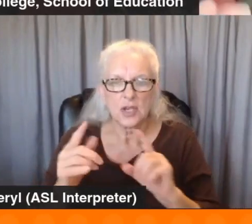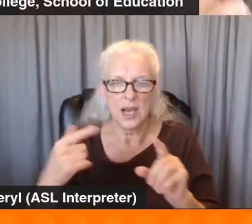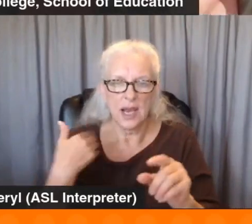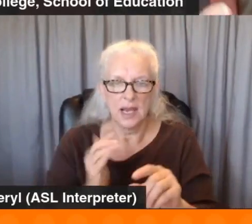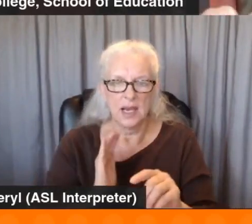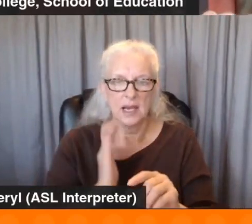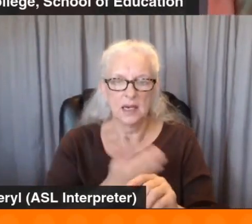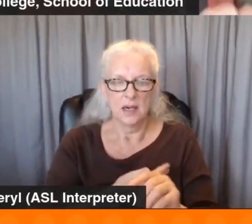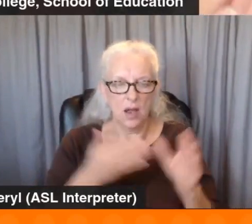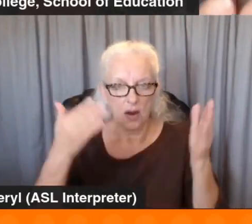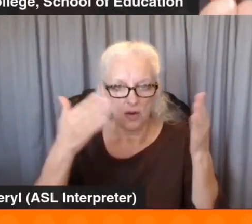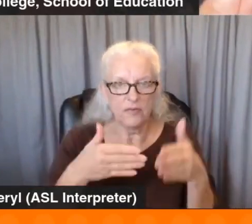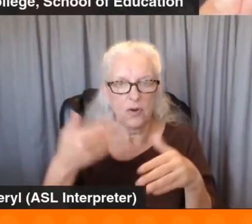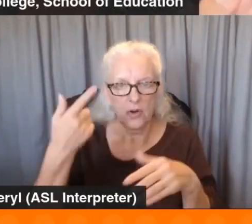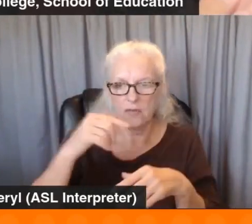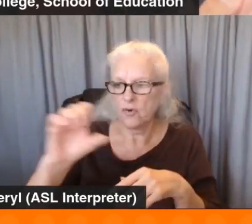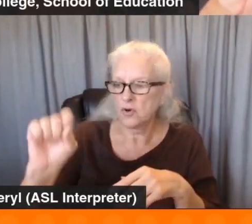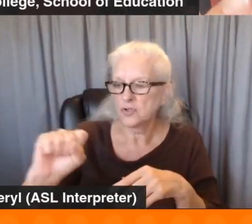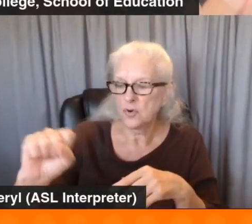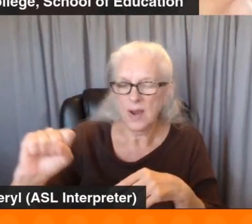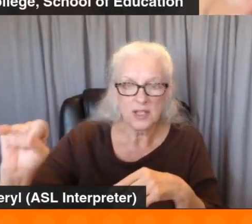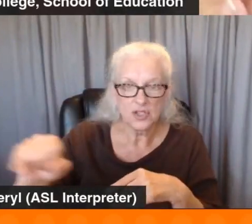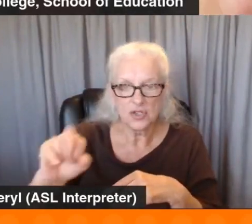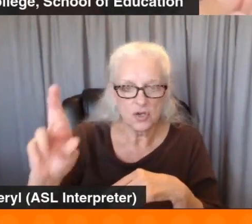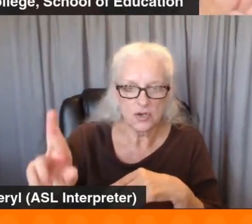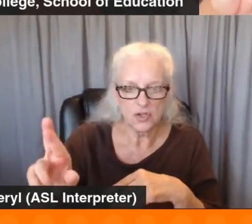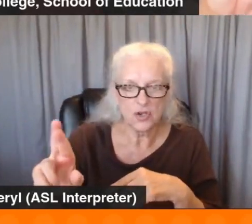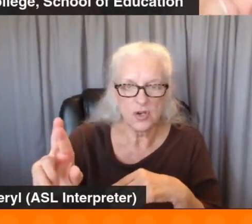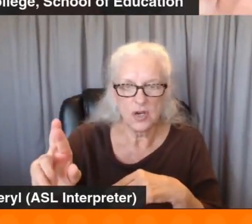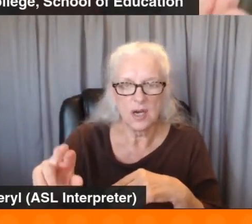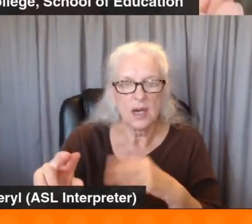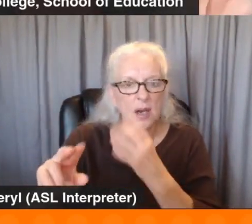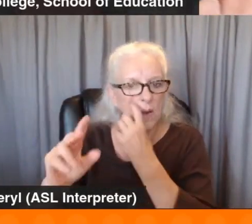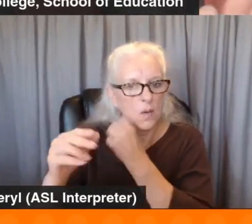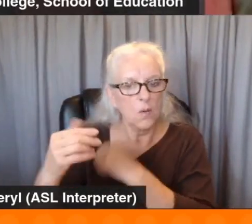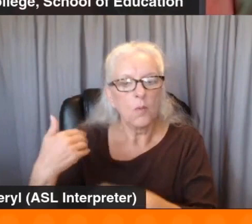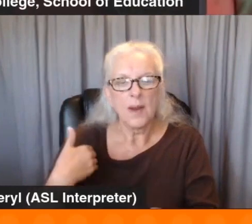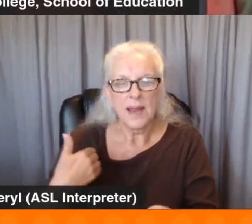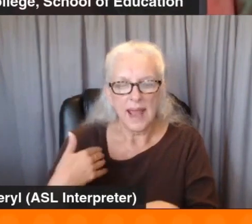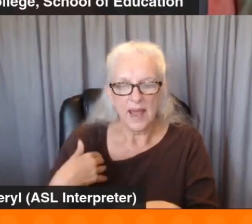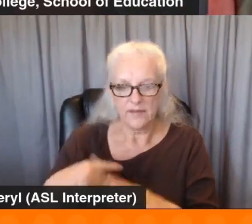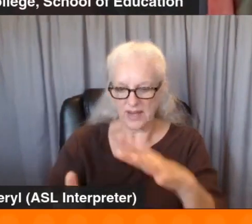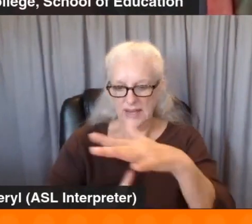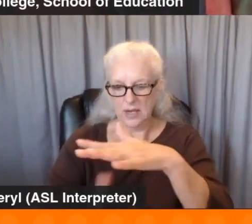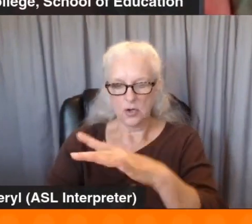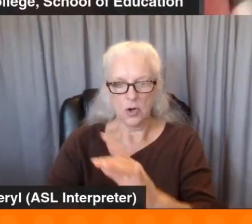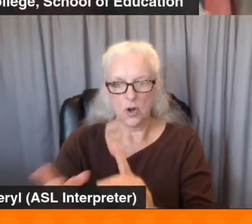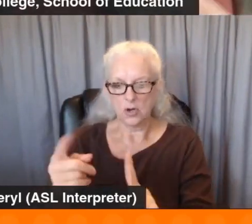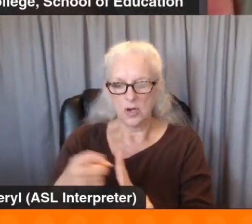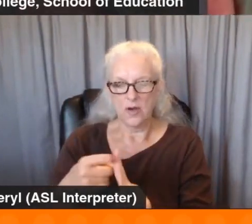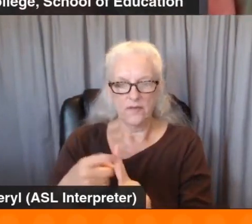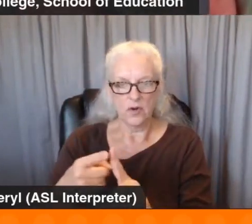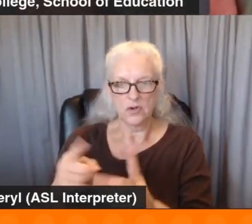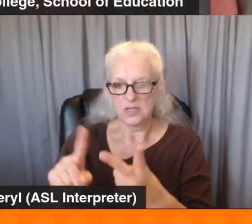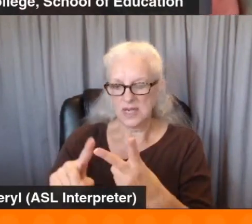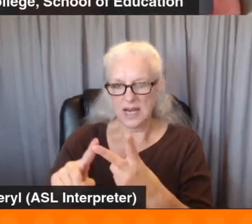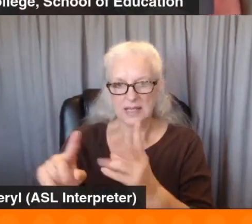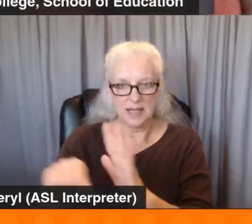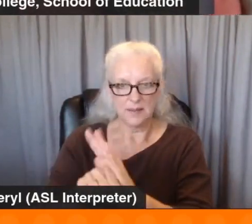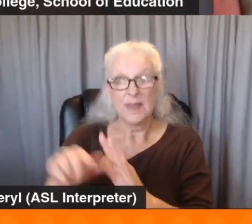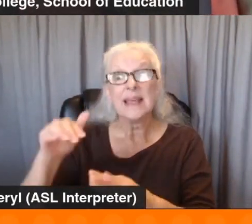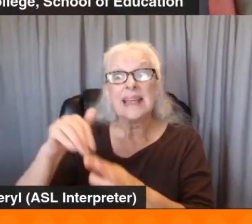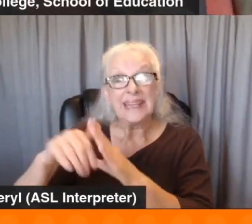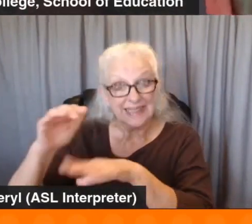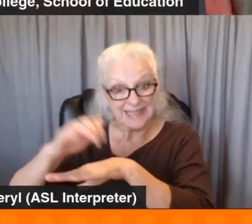you know, for Scratch Junior and coding as another language is kindergarten, first and second grade. So it's in English,